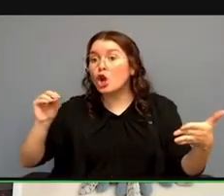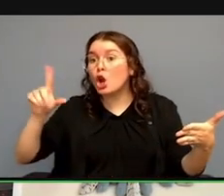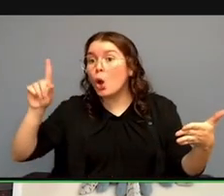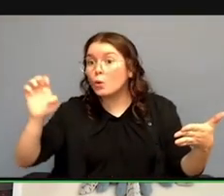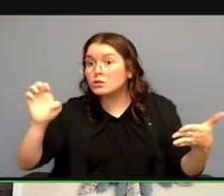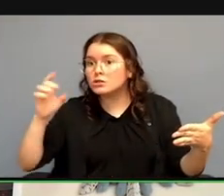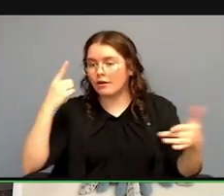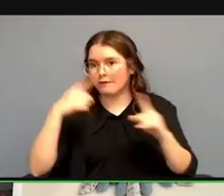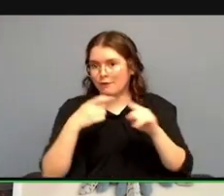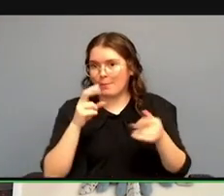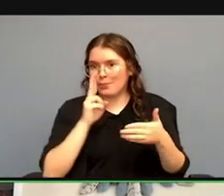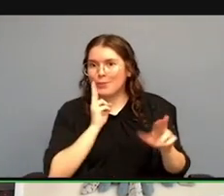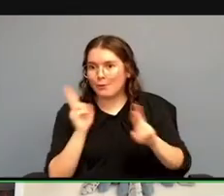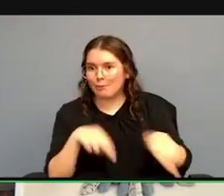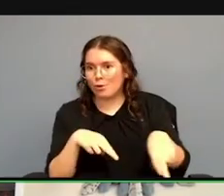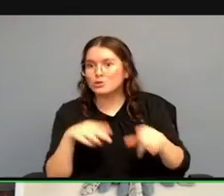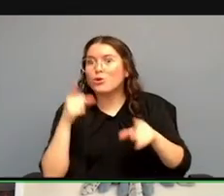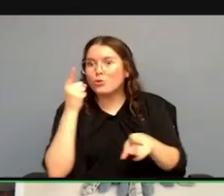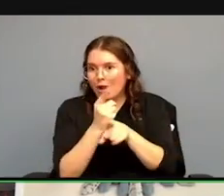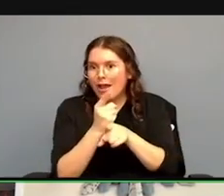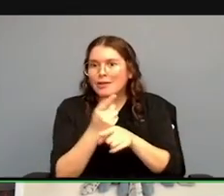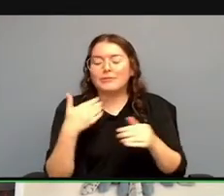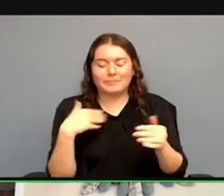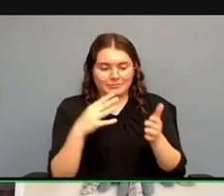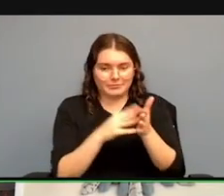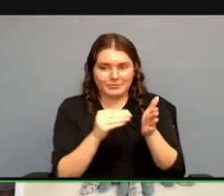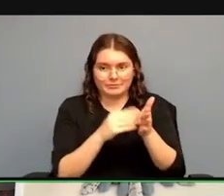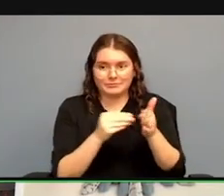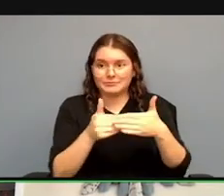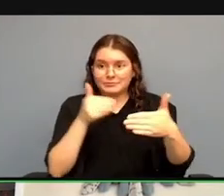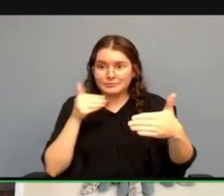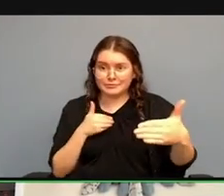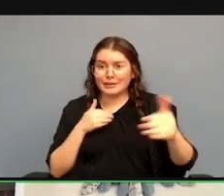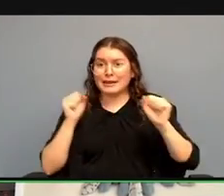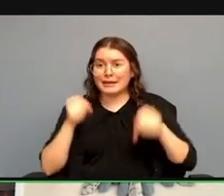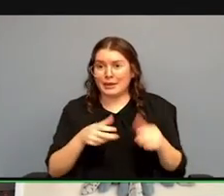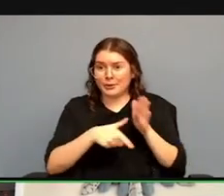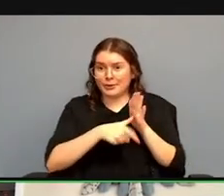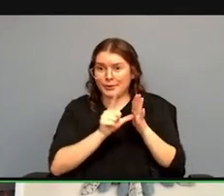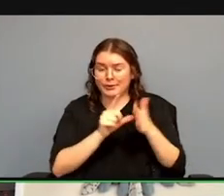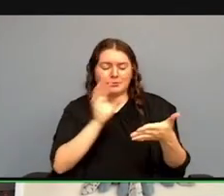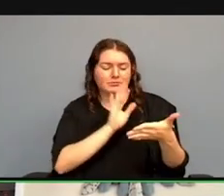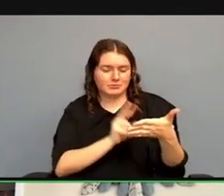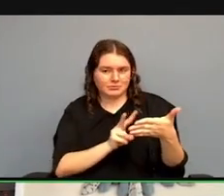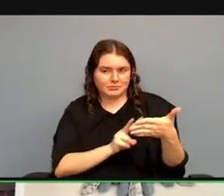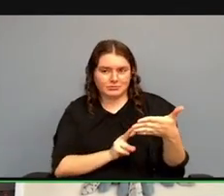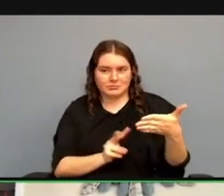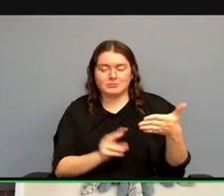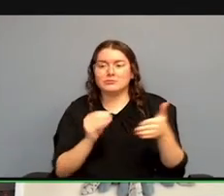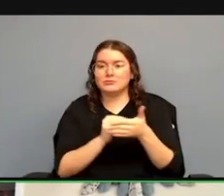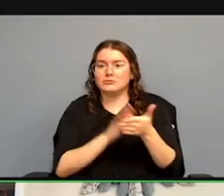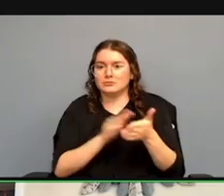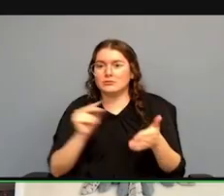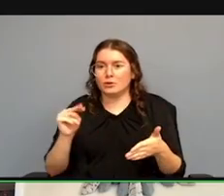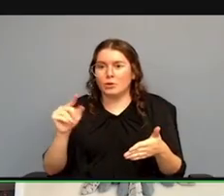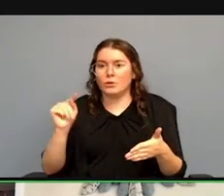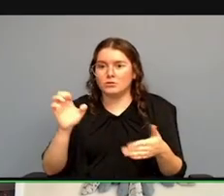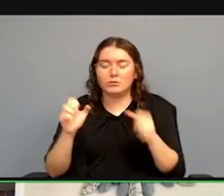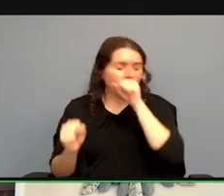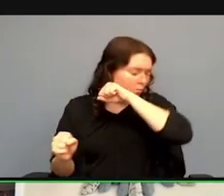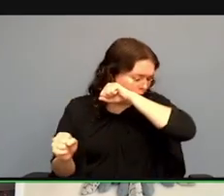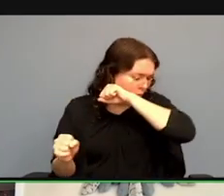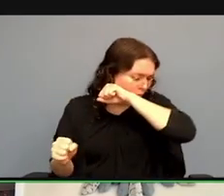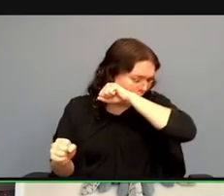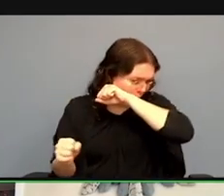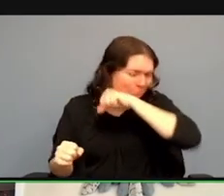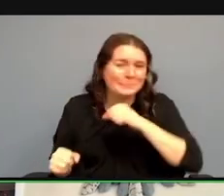reports. Remember that you reviewed them in advance, right? And it's okay if you need more than one meeting, but if